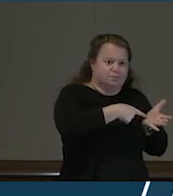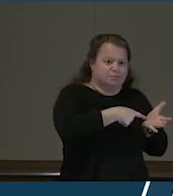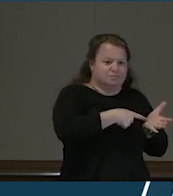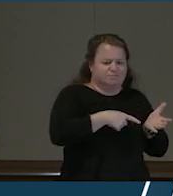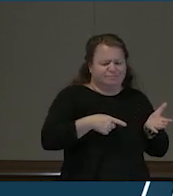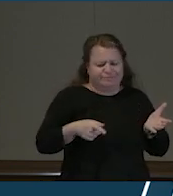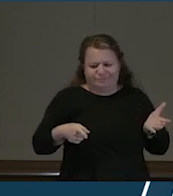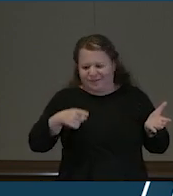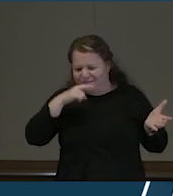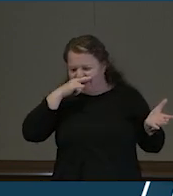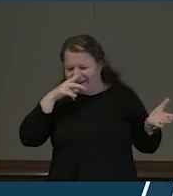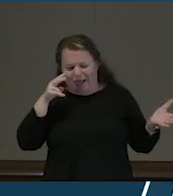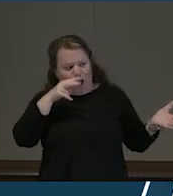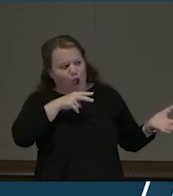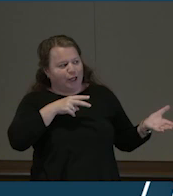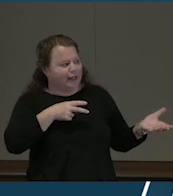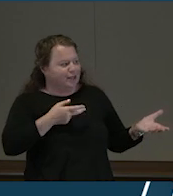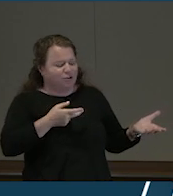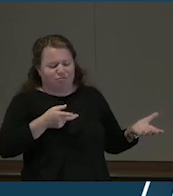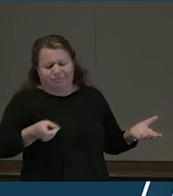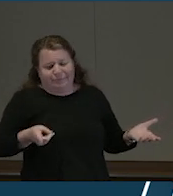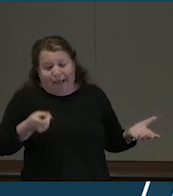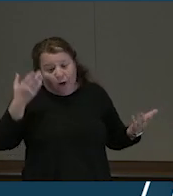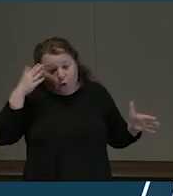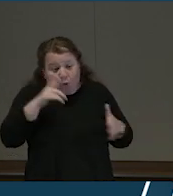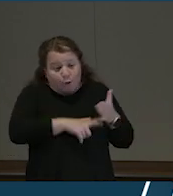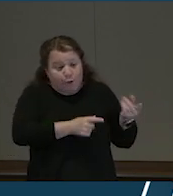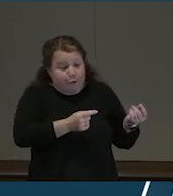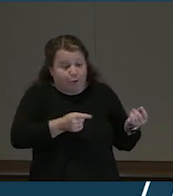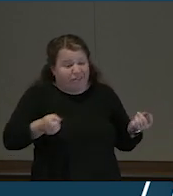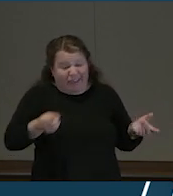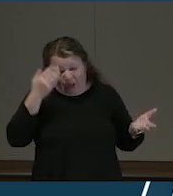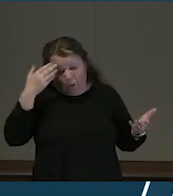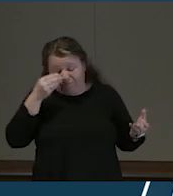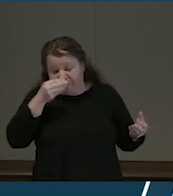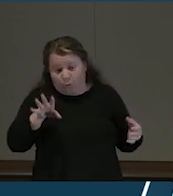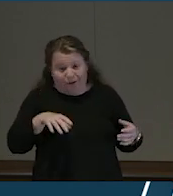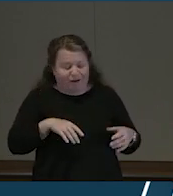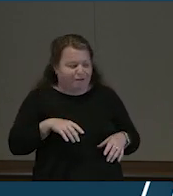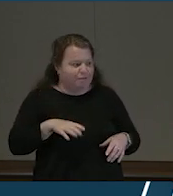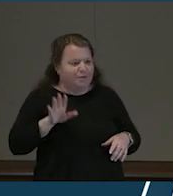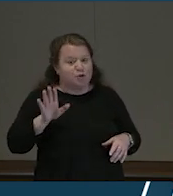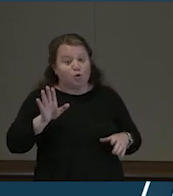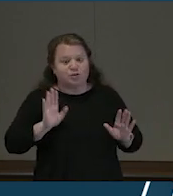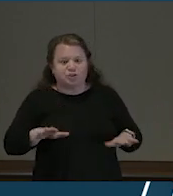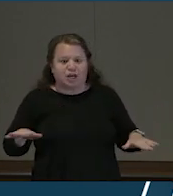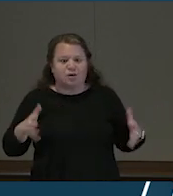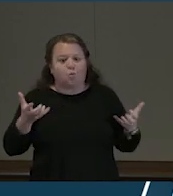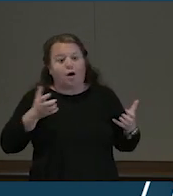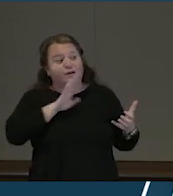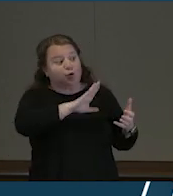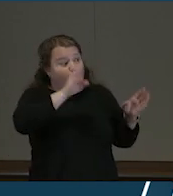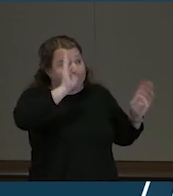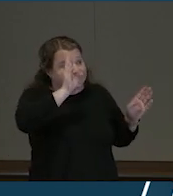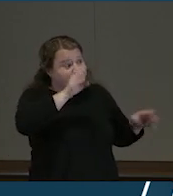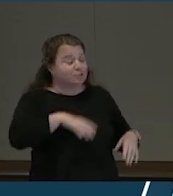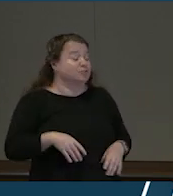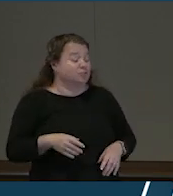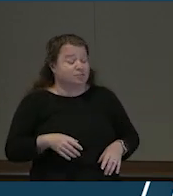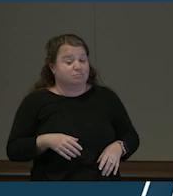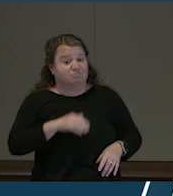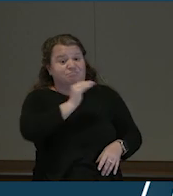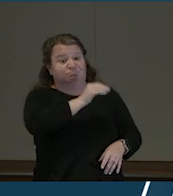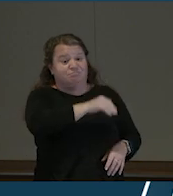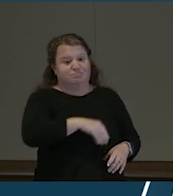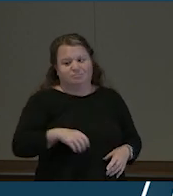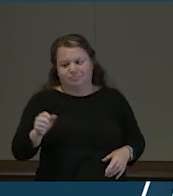care, right? But do you think that your child would do something to get your attention, get my attention?